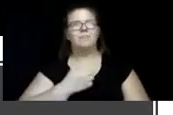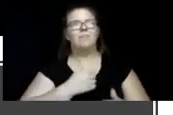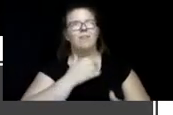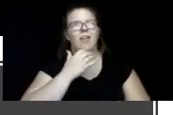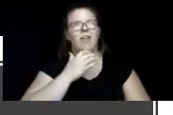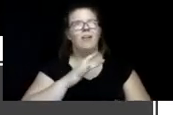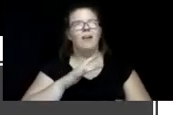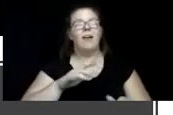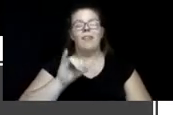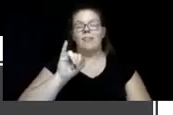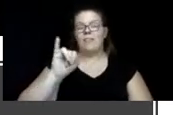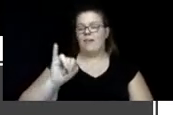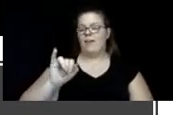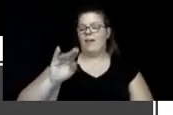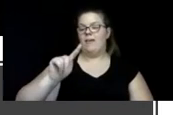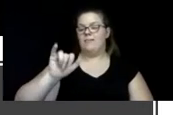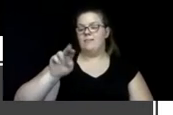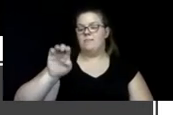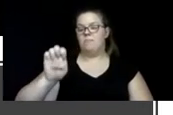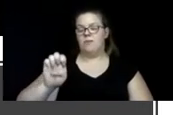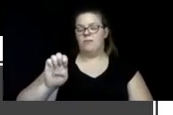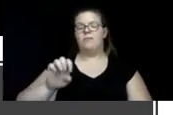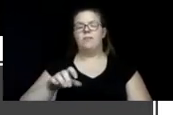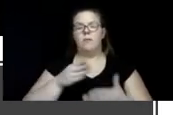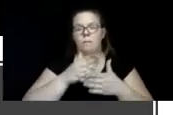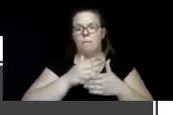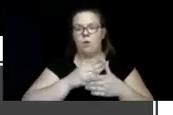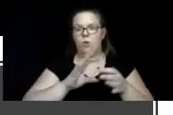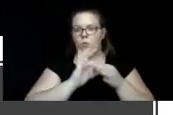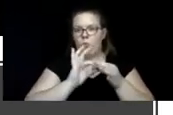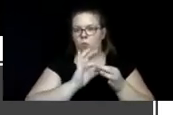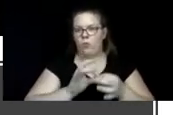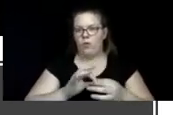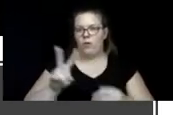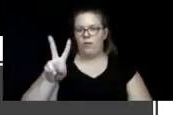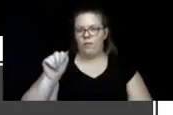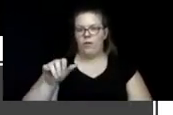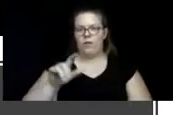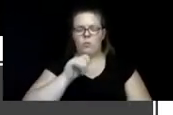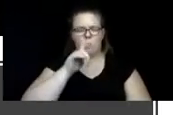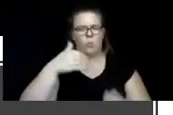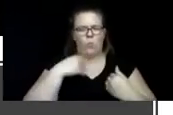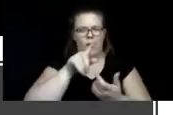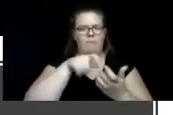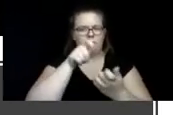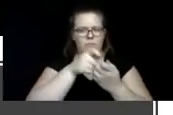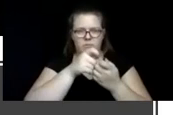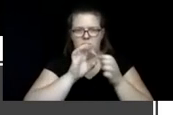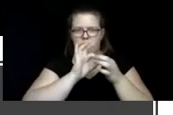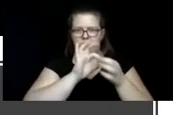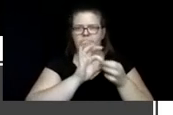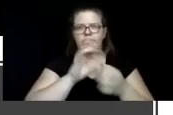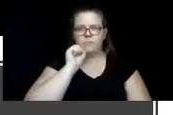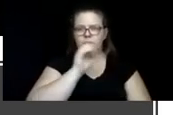intimate partner violence coordinator at the VA. We do not necessarily have anything specific for elder abuse right